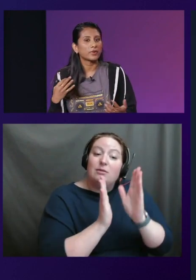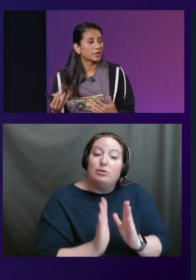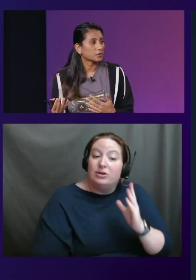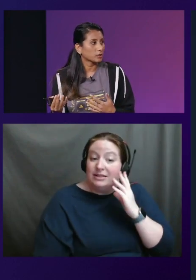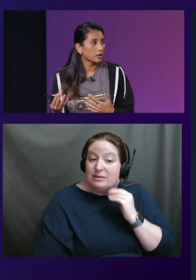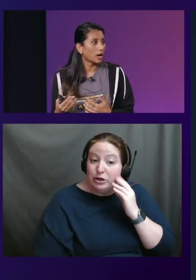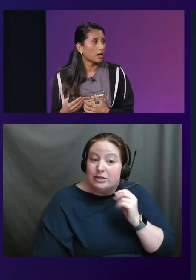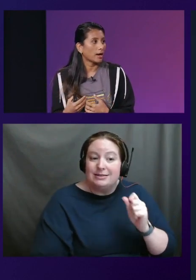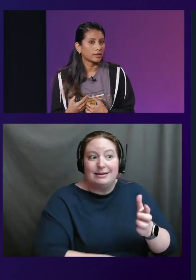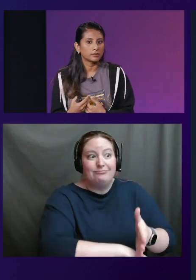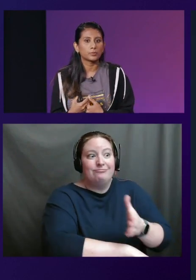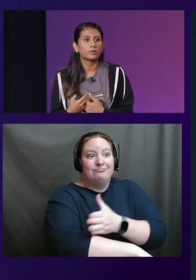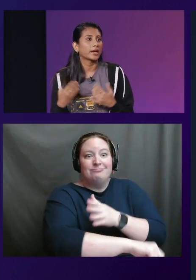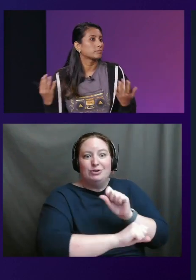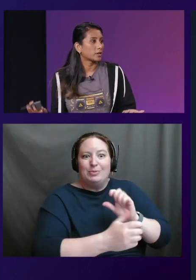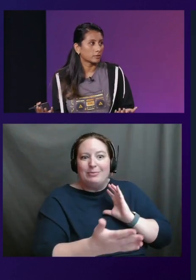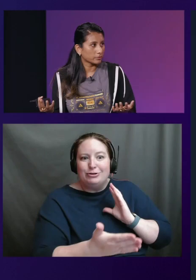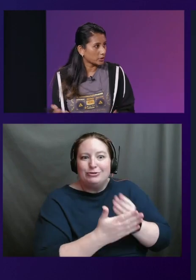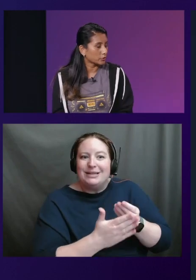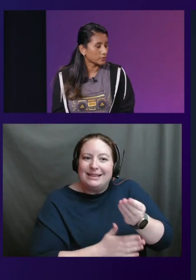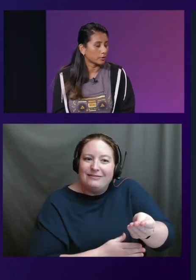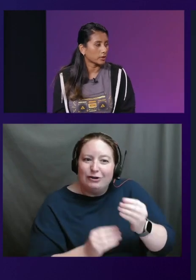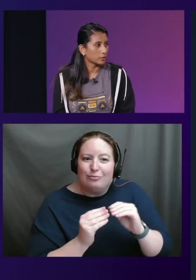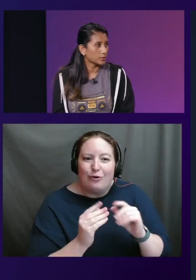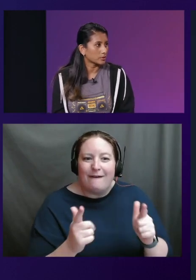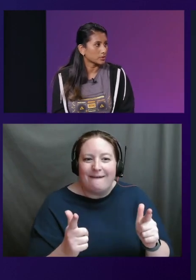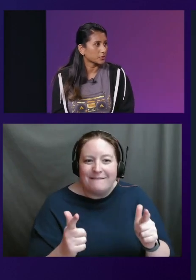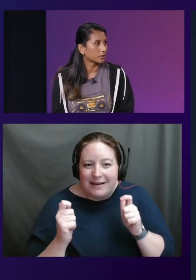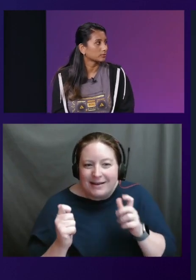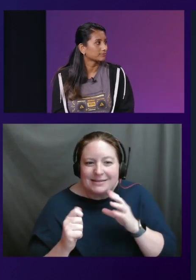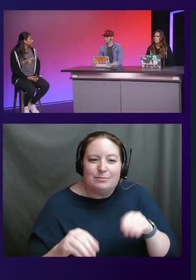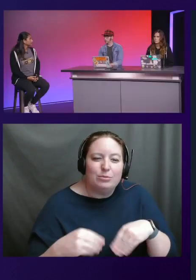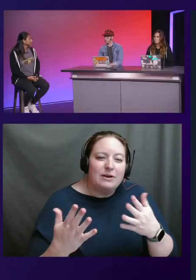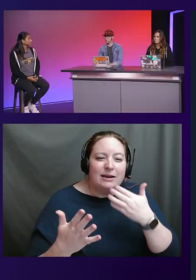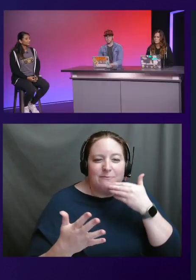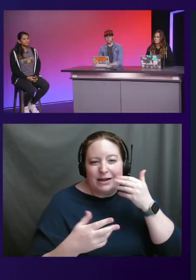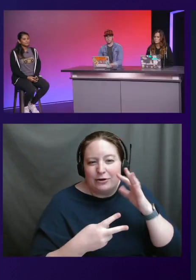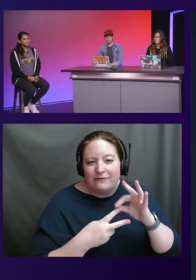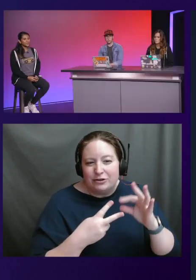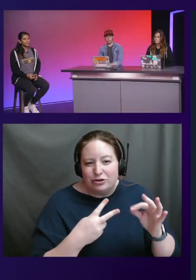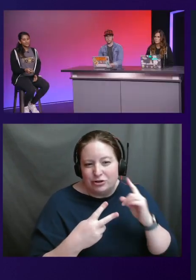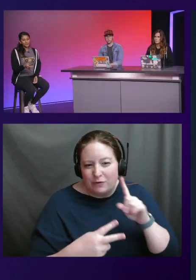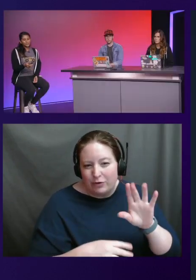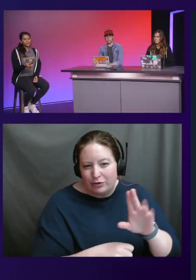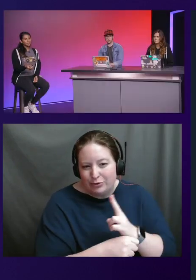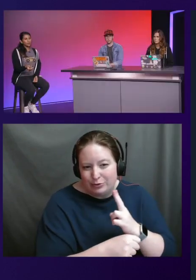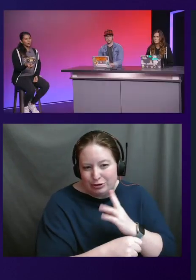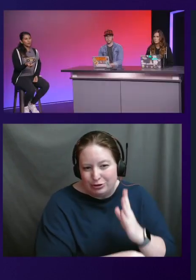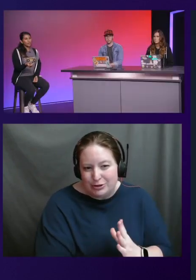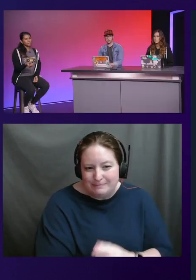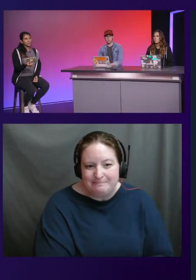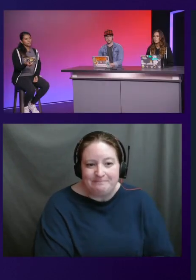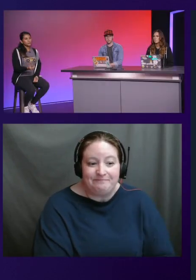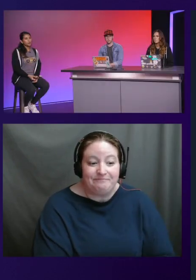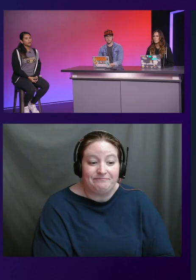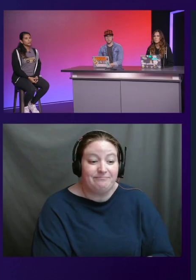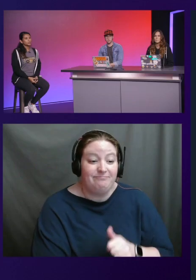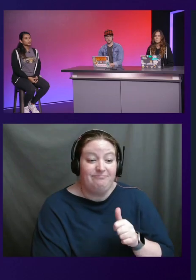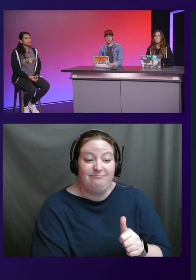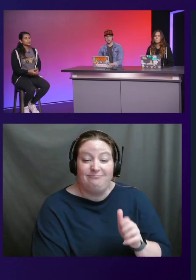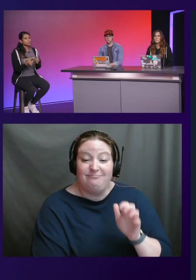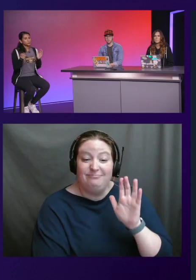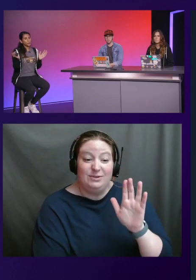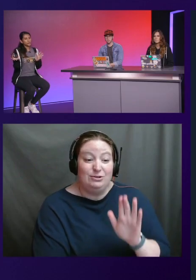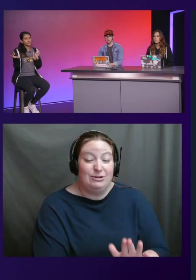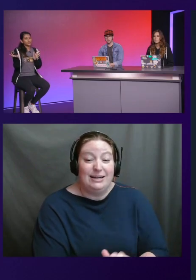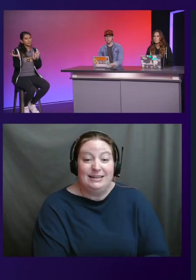deliver faster and provide better features for their users in turn. Yeah, that's great. Sweet. And then this